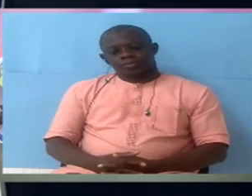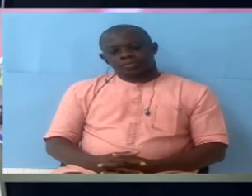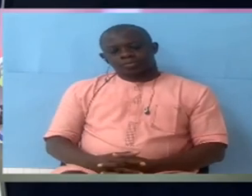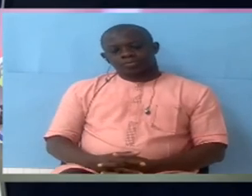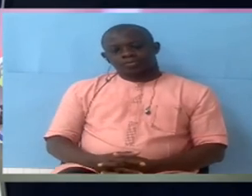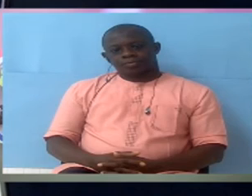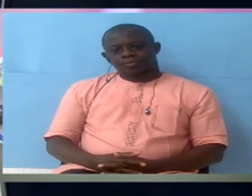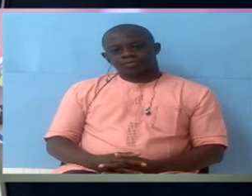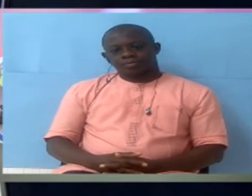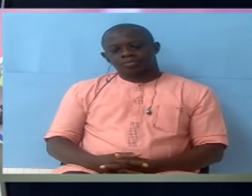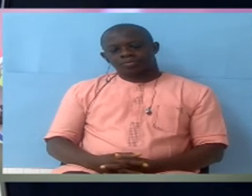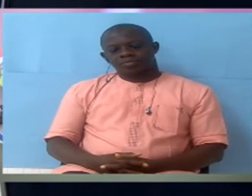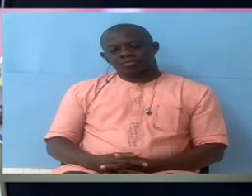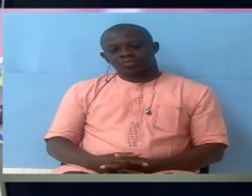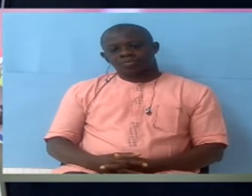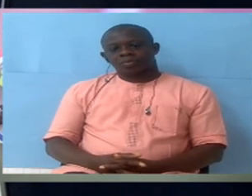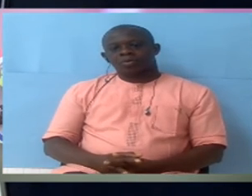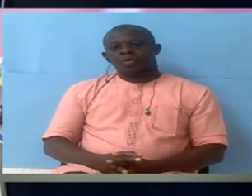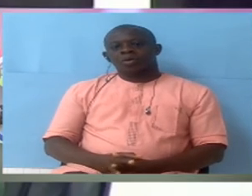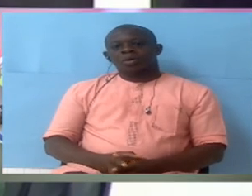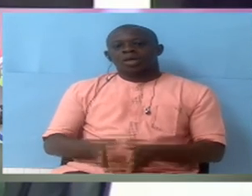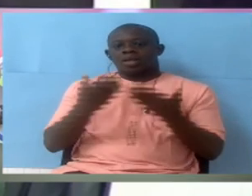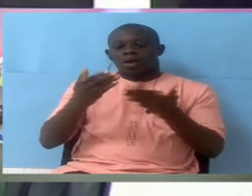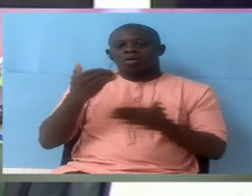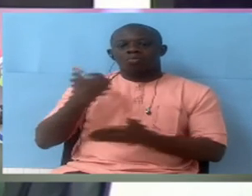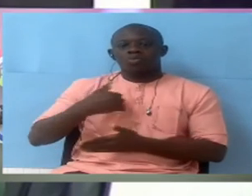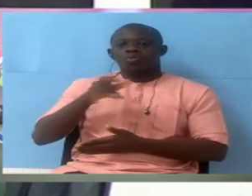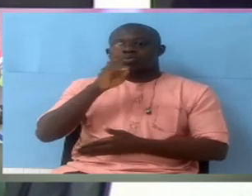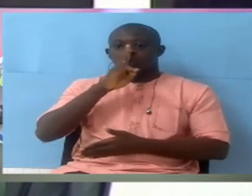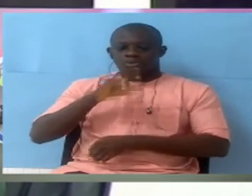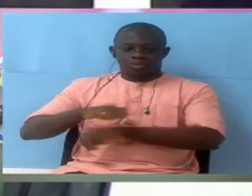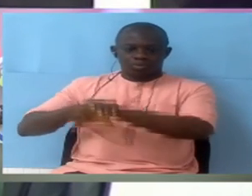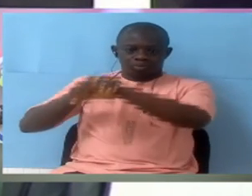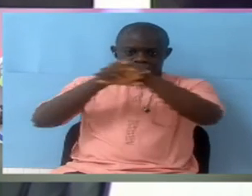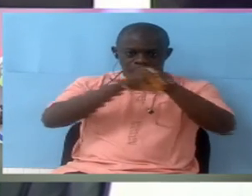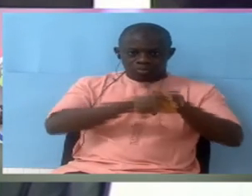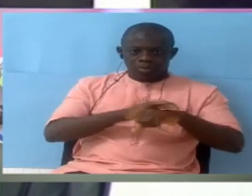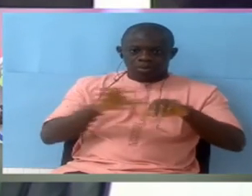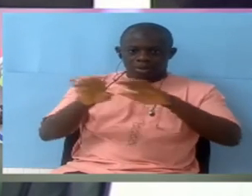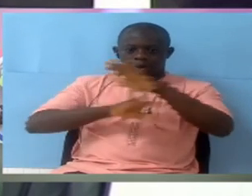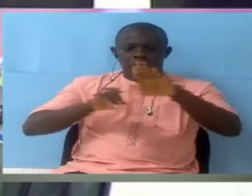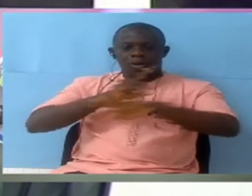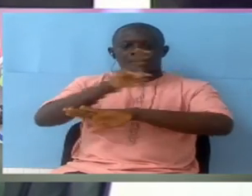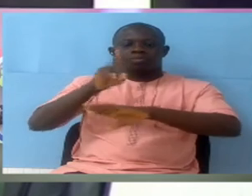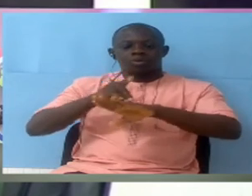Who were the people that took you down? Nyanala wache won fufu nunu.